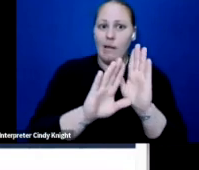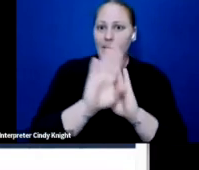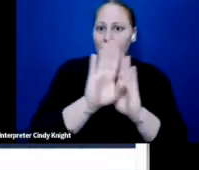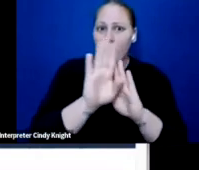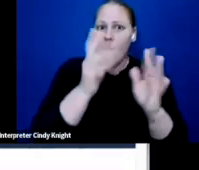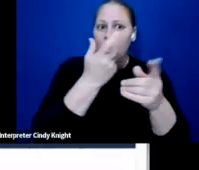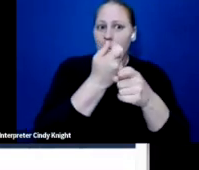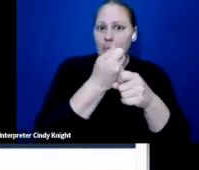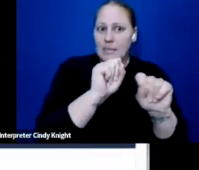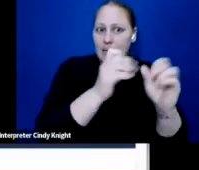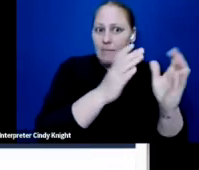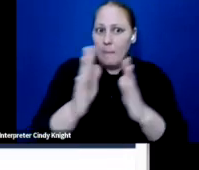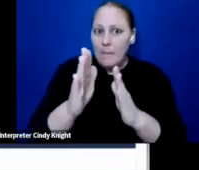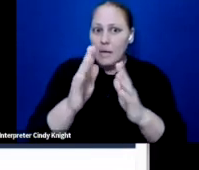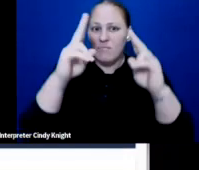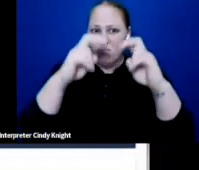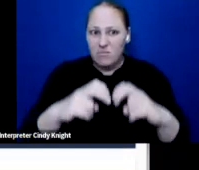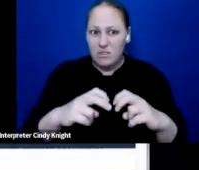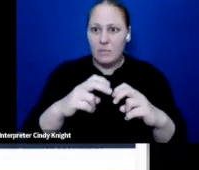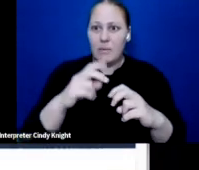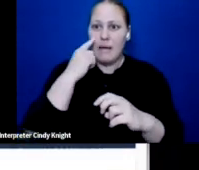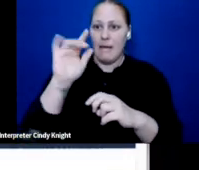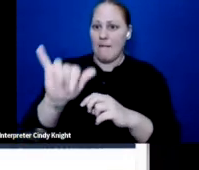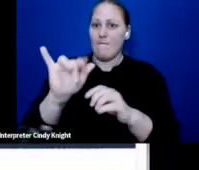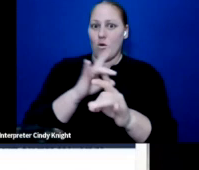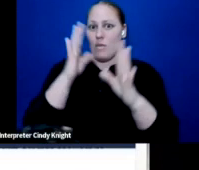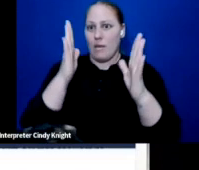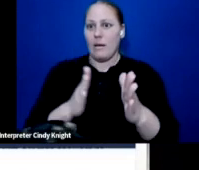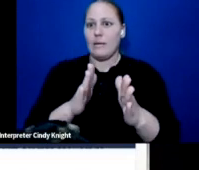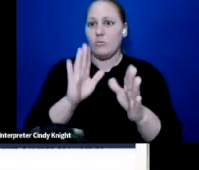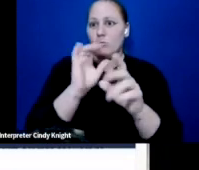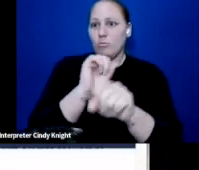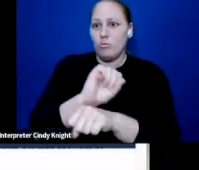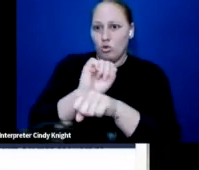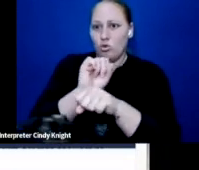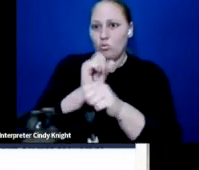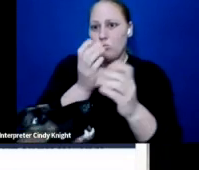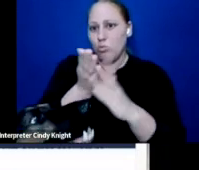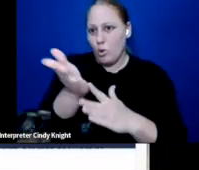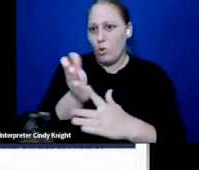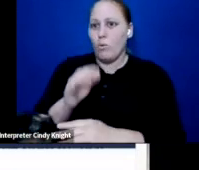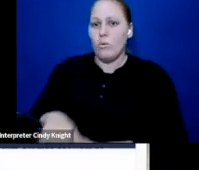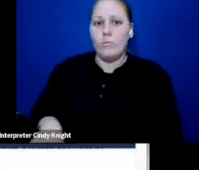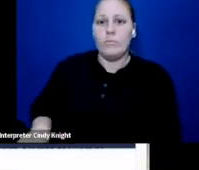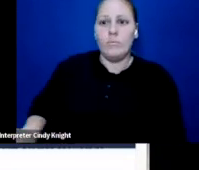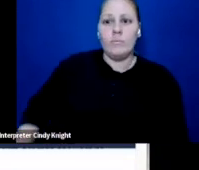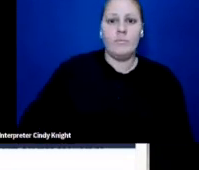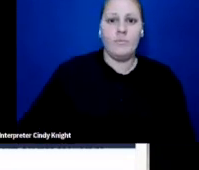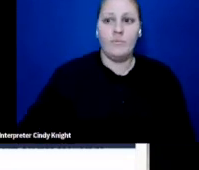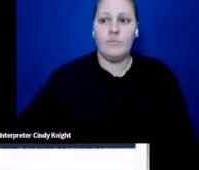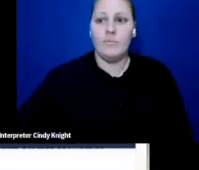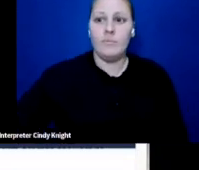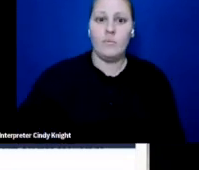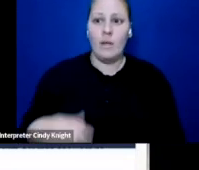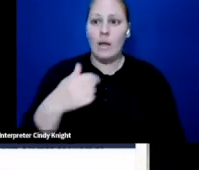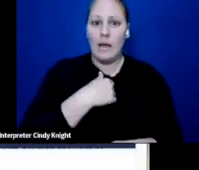assessment and a safety plan for the crisis counselor to work through with the help seeker. I'm going to input a couple data points just